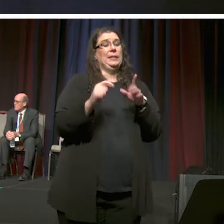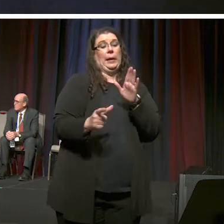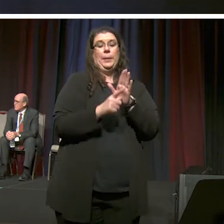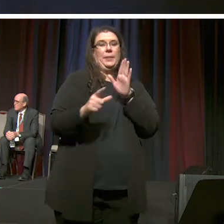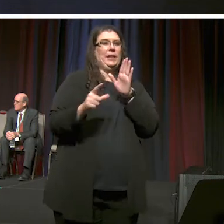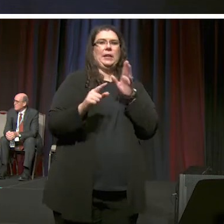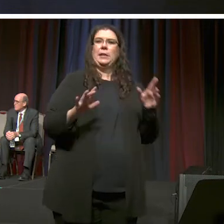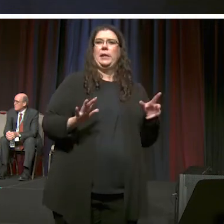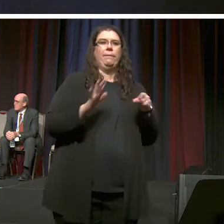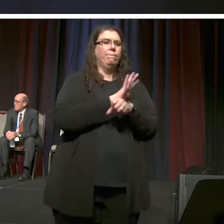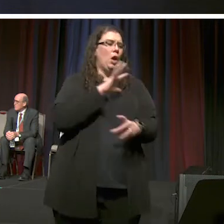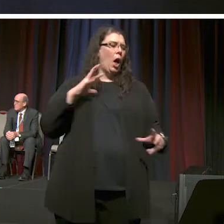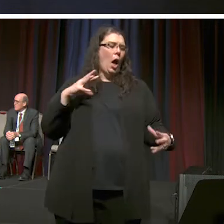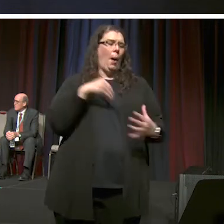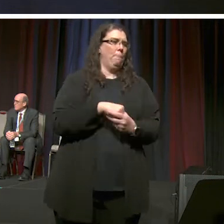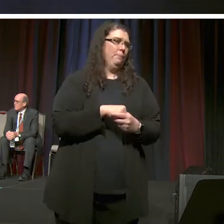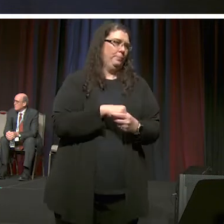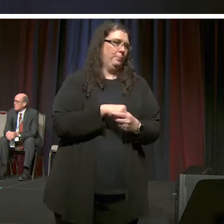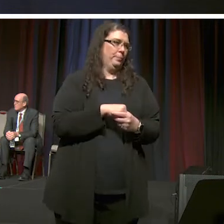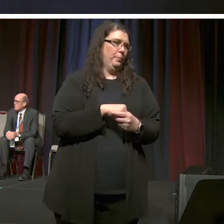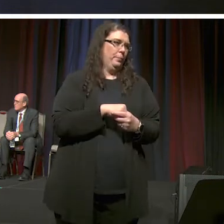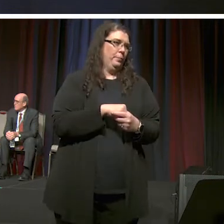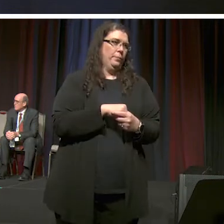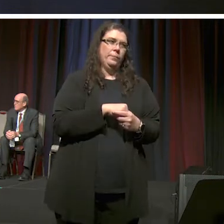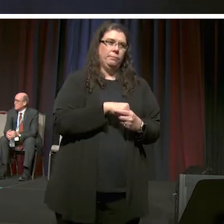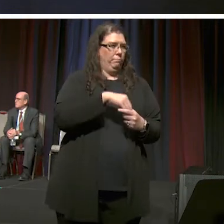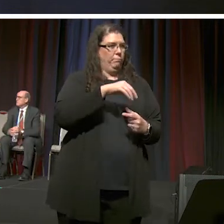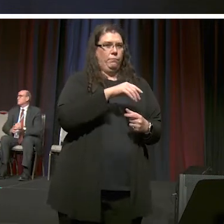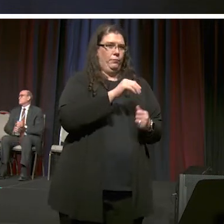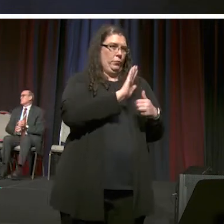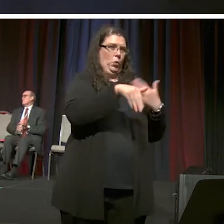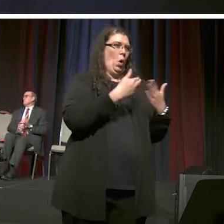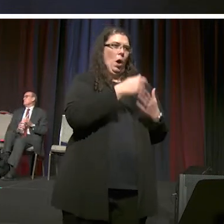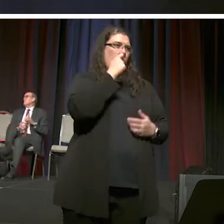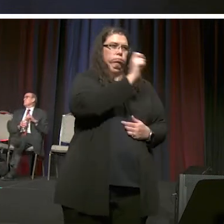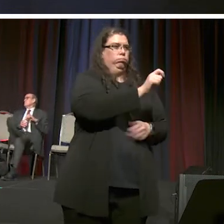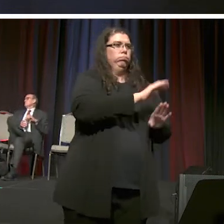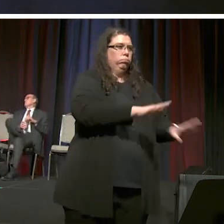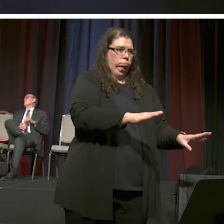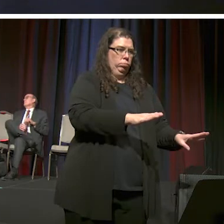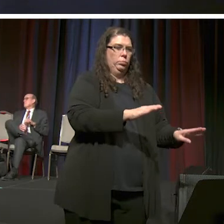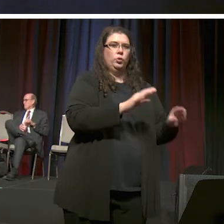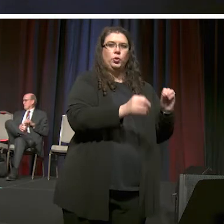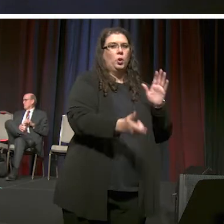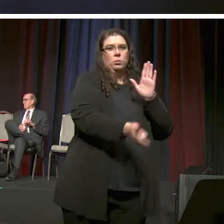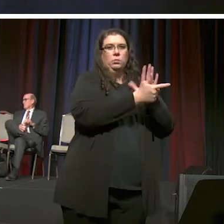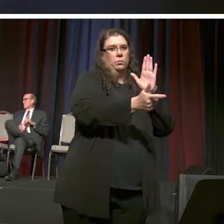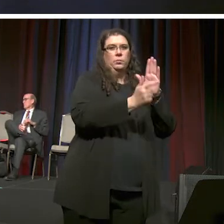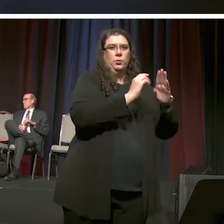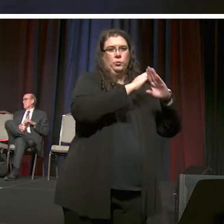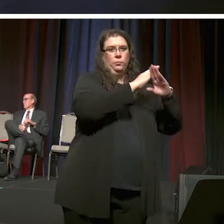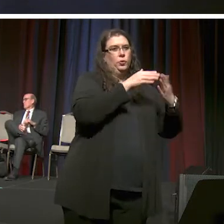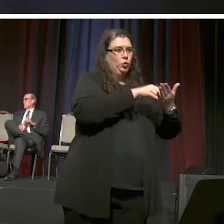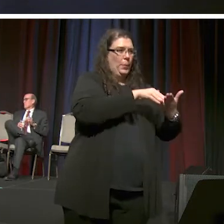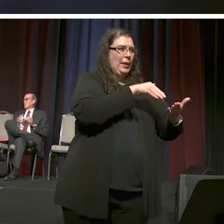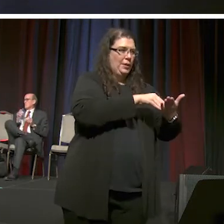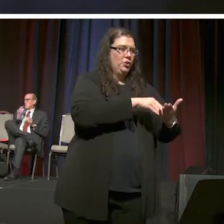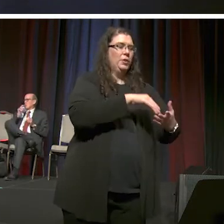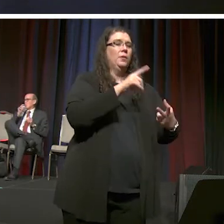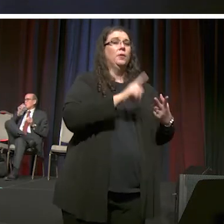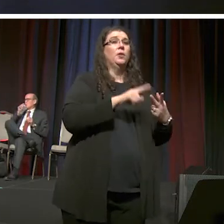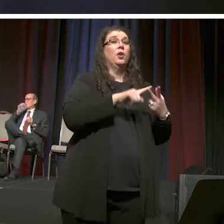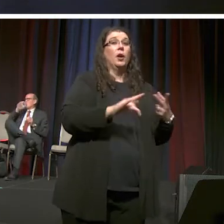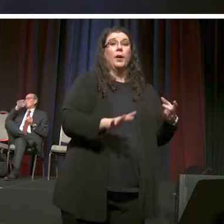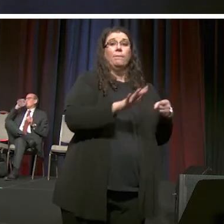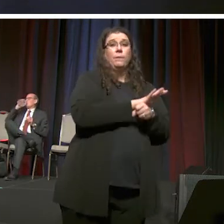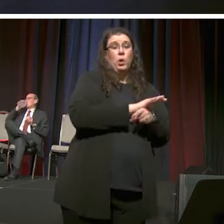immediate full inclusion across the board, barring of discrimination, full practice of